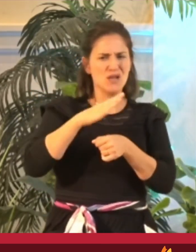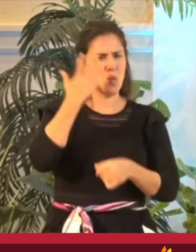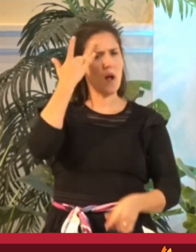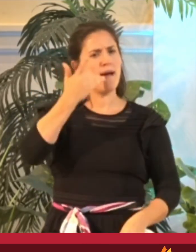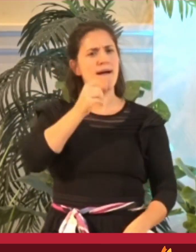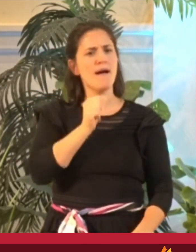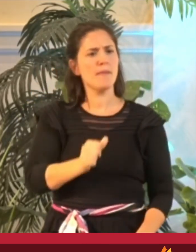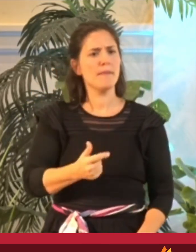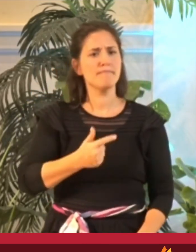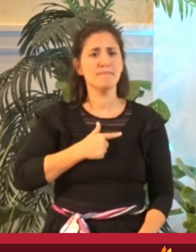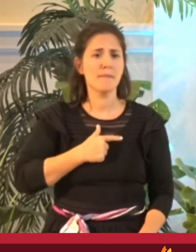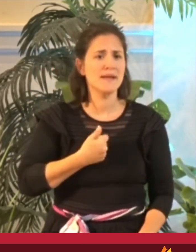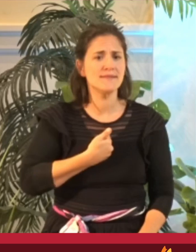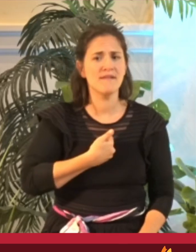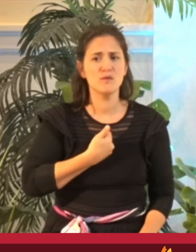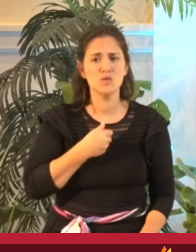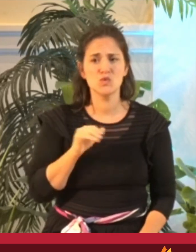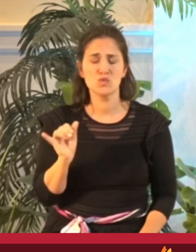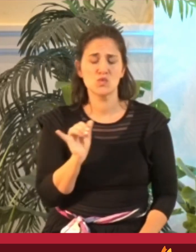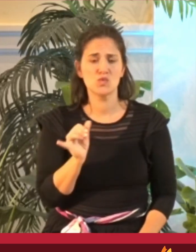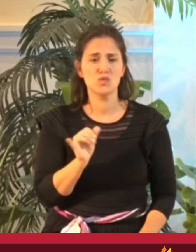case of not my problem.